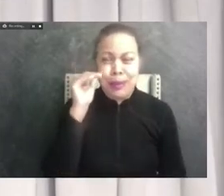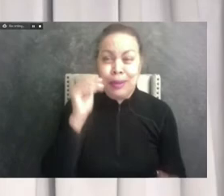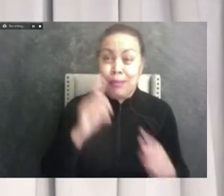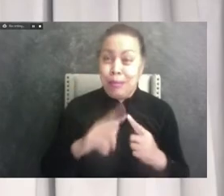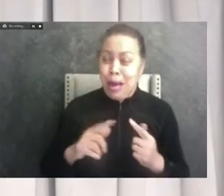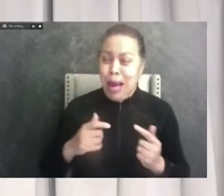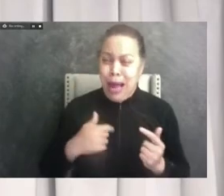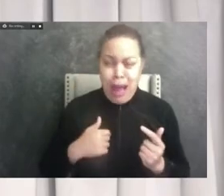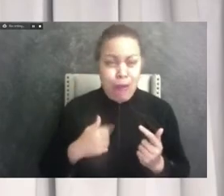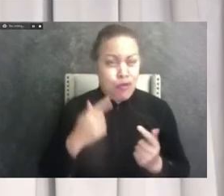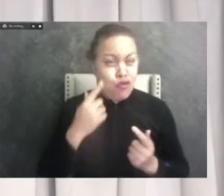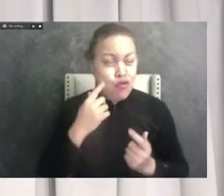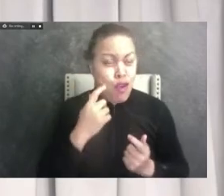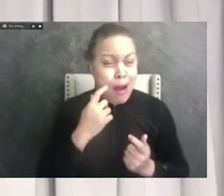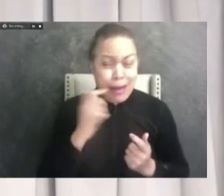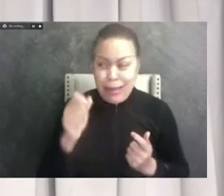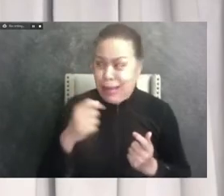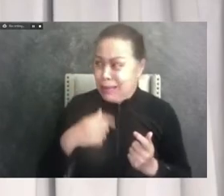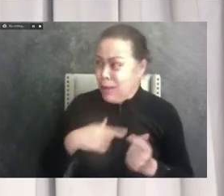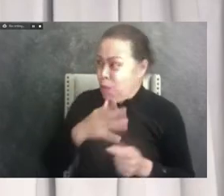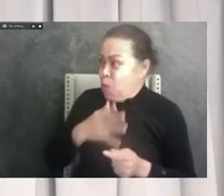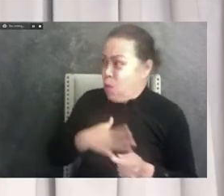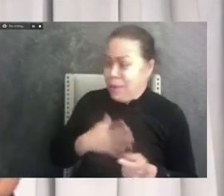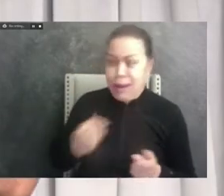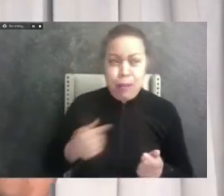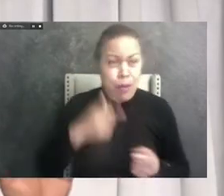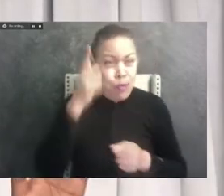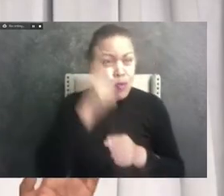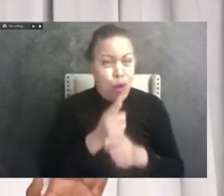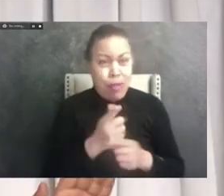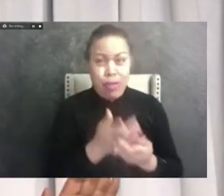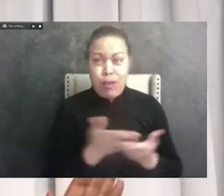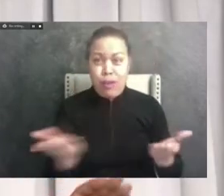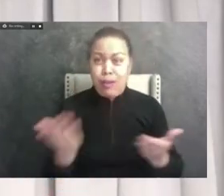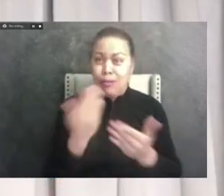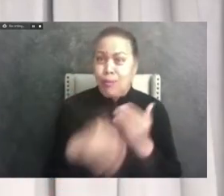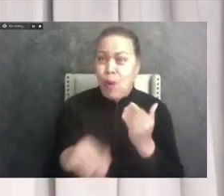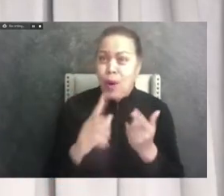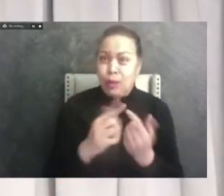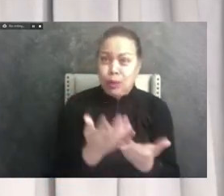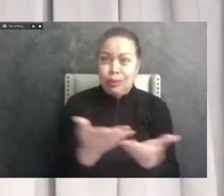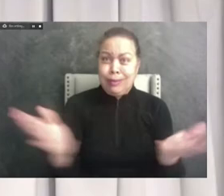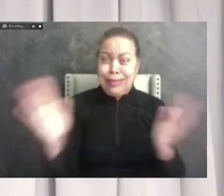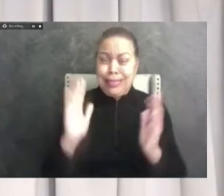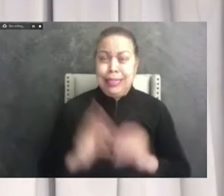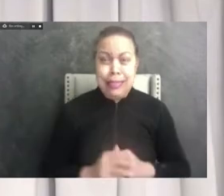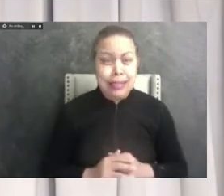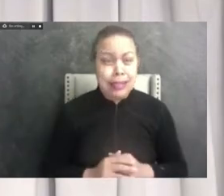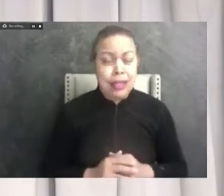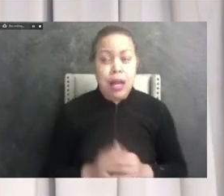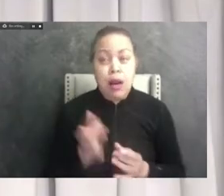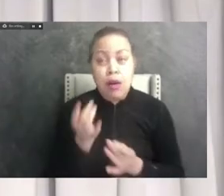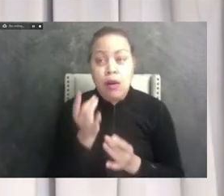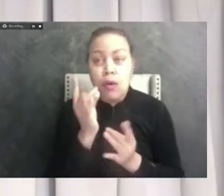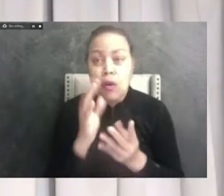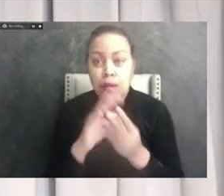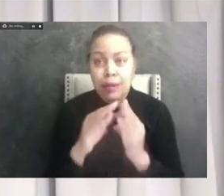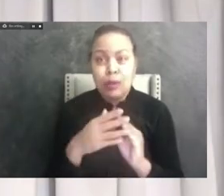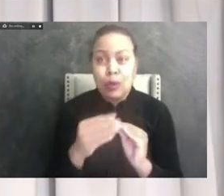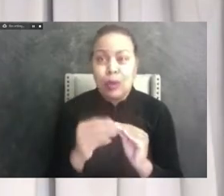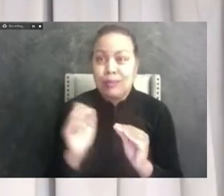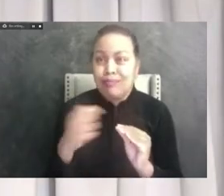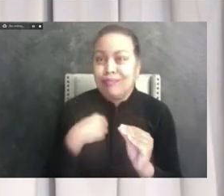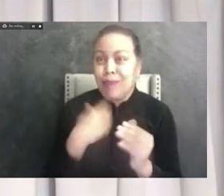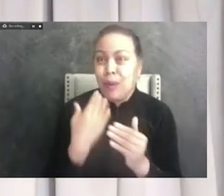a woman and a brother? I was born to this hall of mirrors. This horror story I was born with